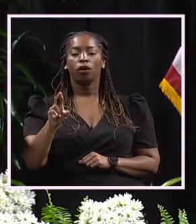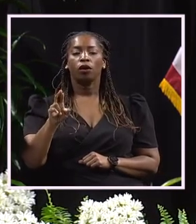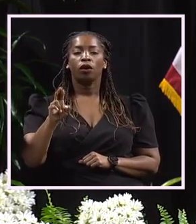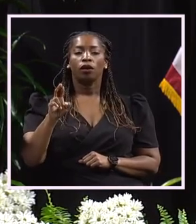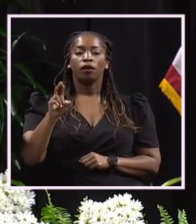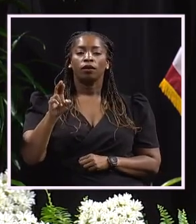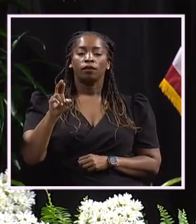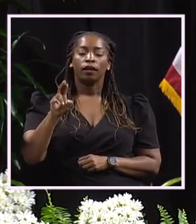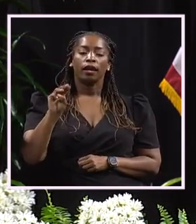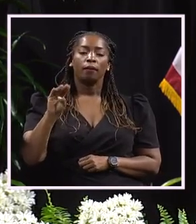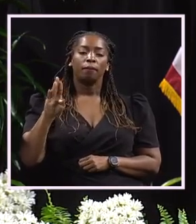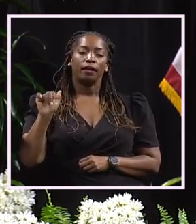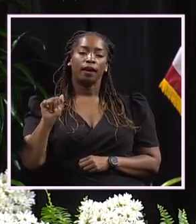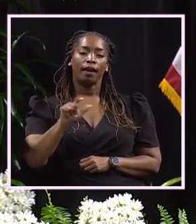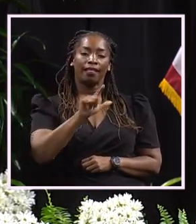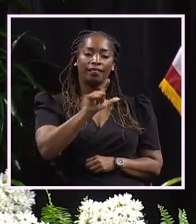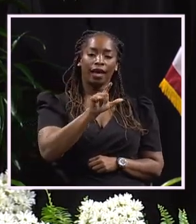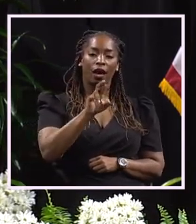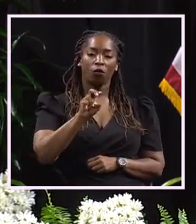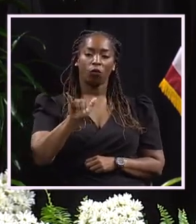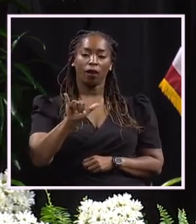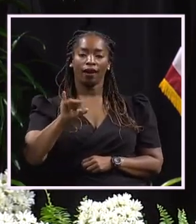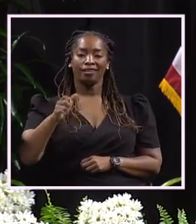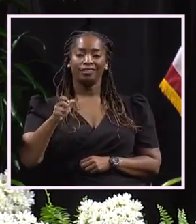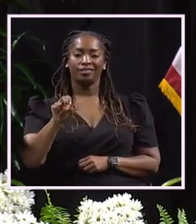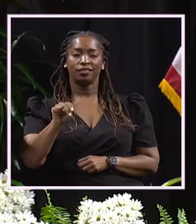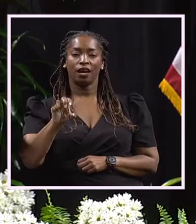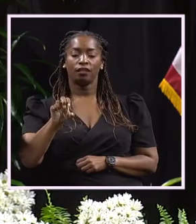Leon Ray Johnson, MBA.